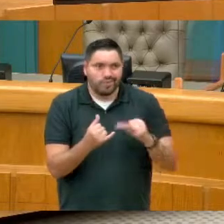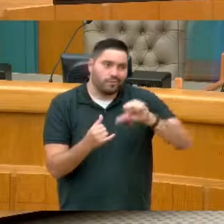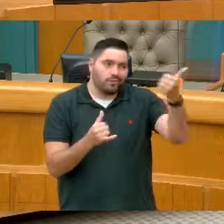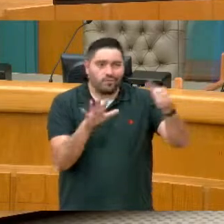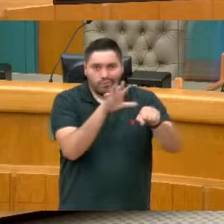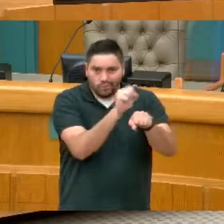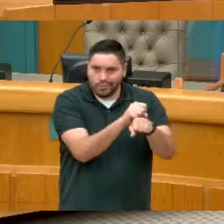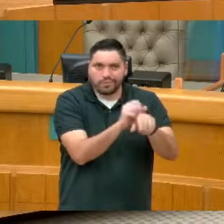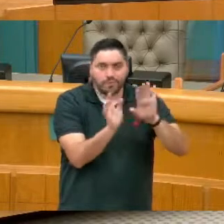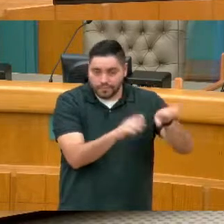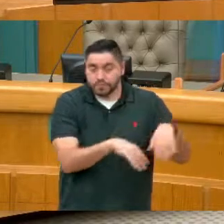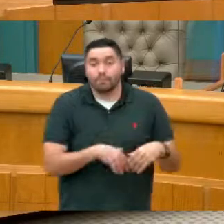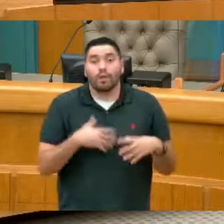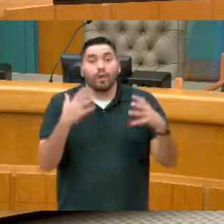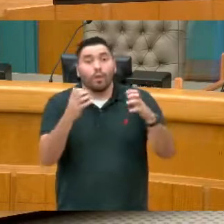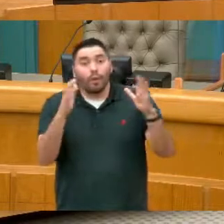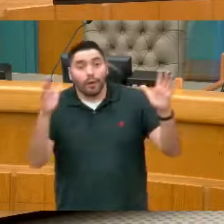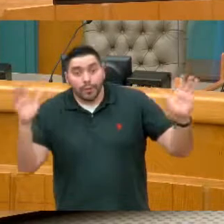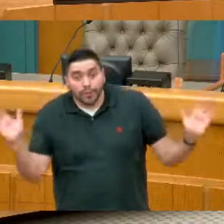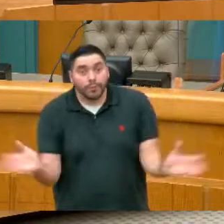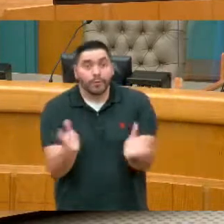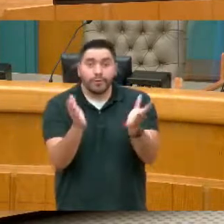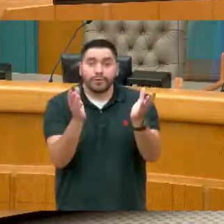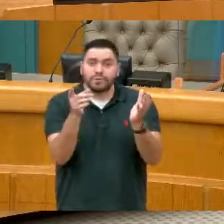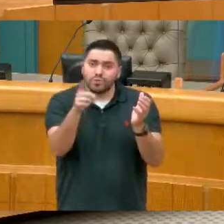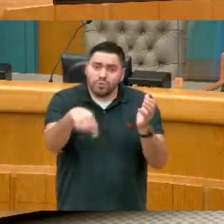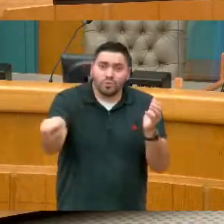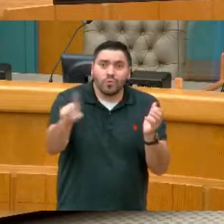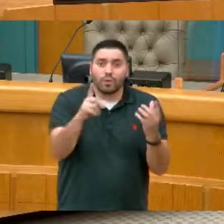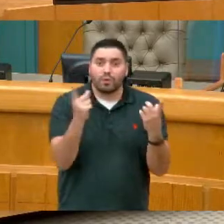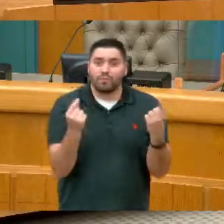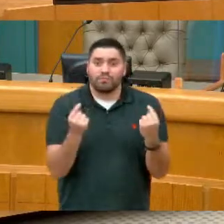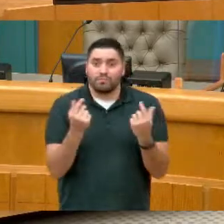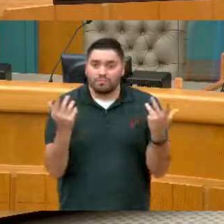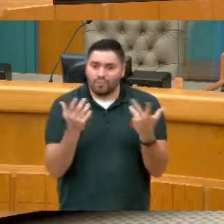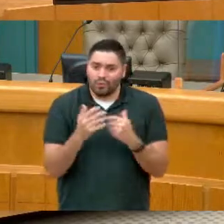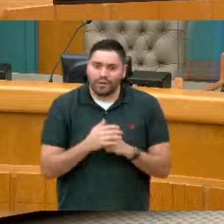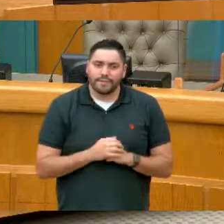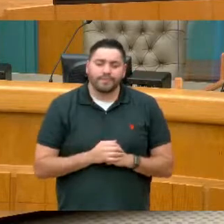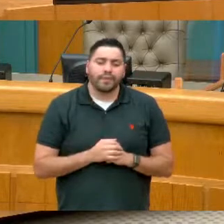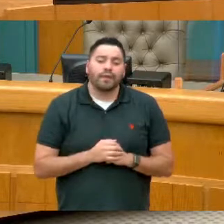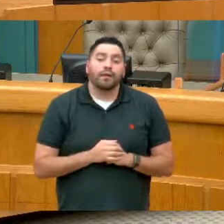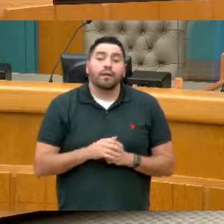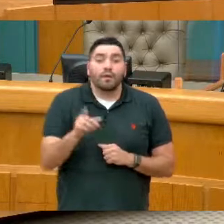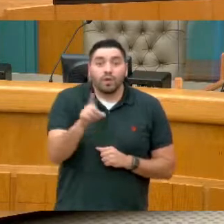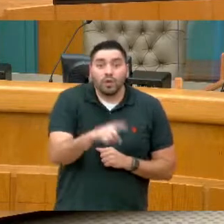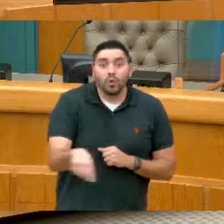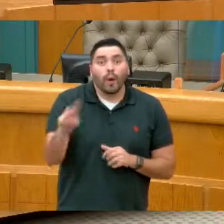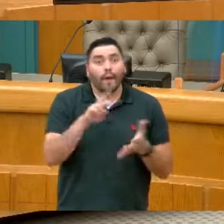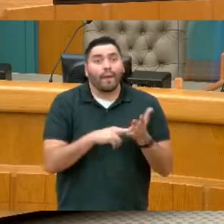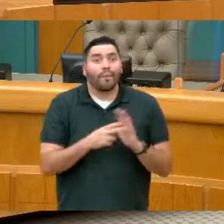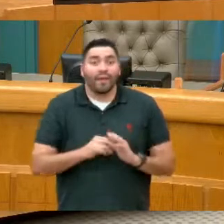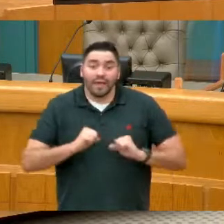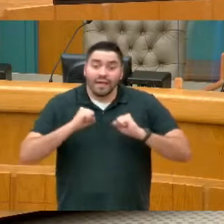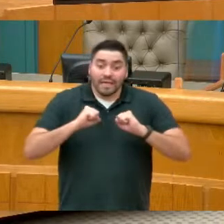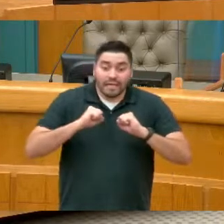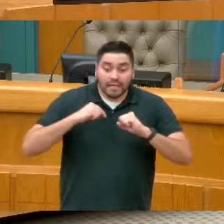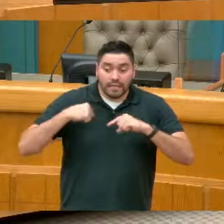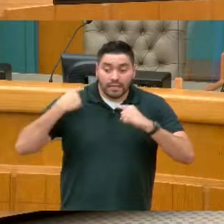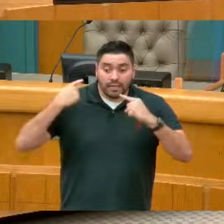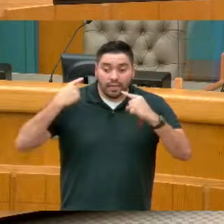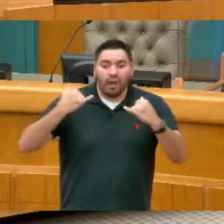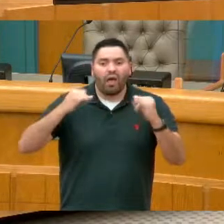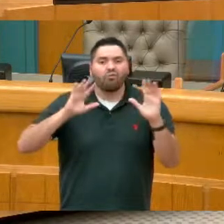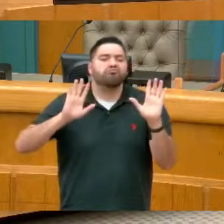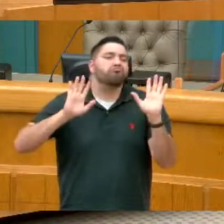time. Annette Rodriguez will be following me to give you the report on the activity